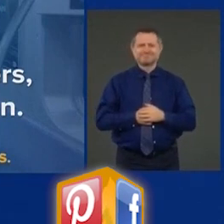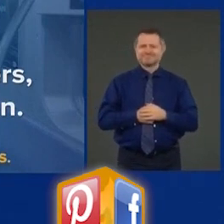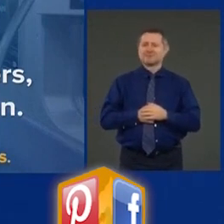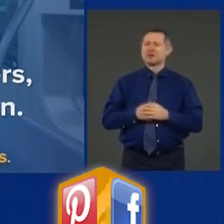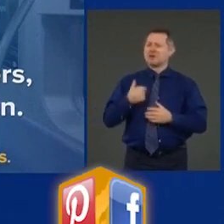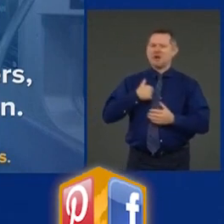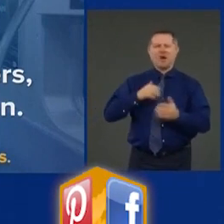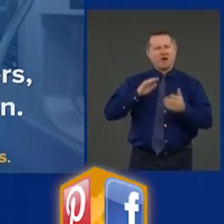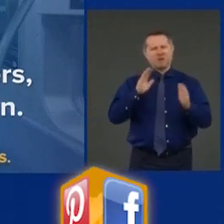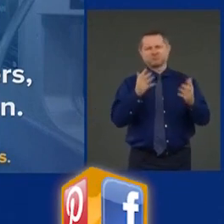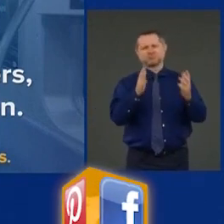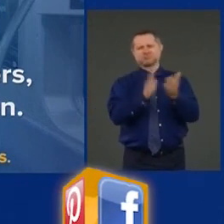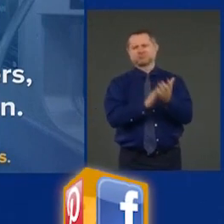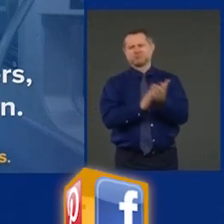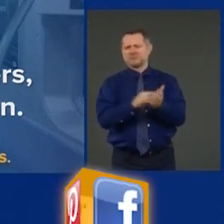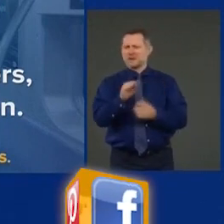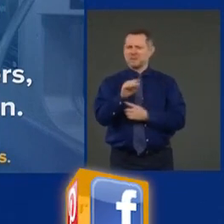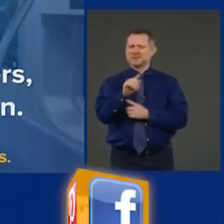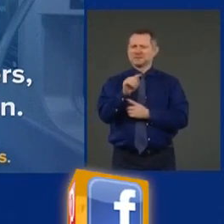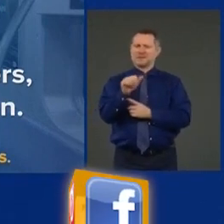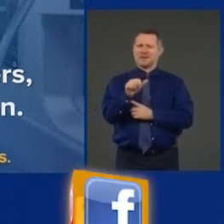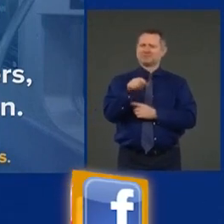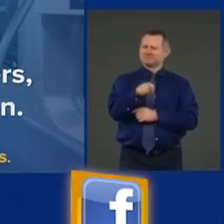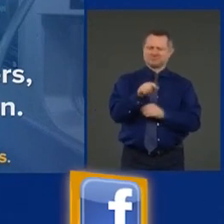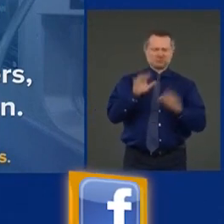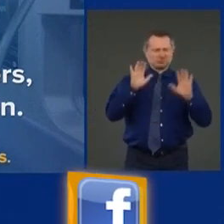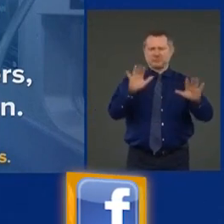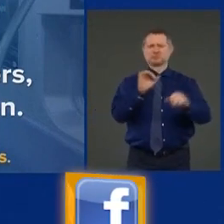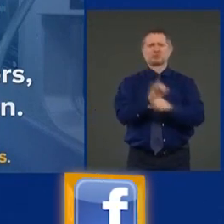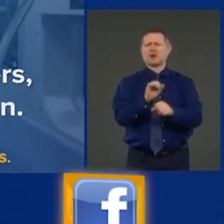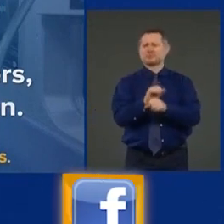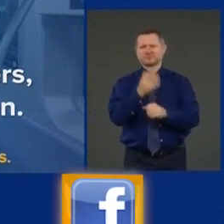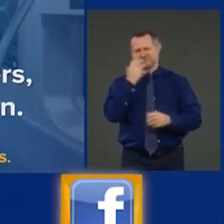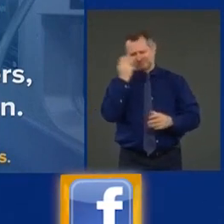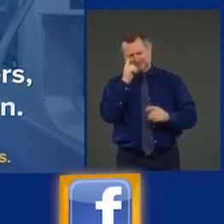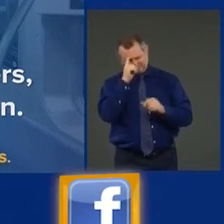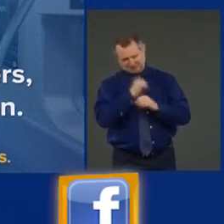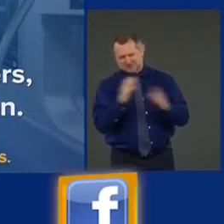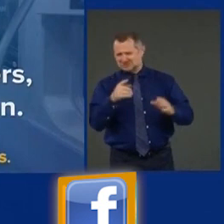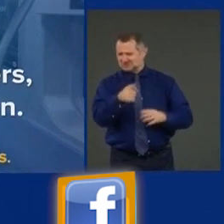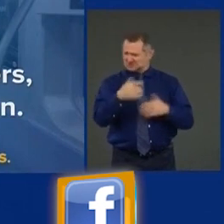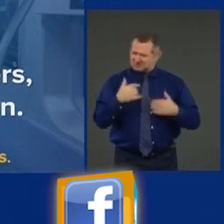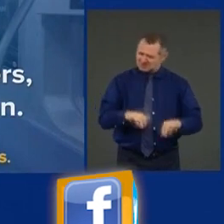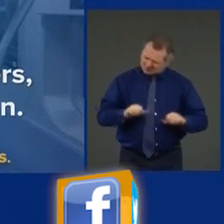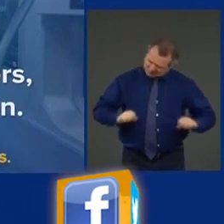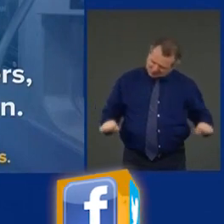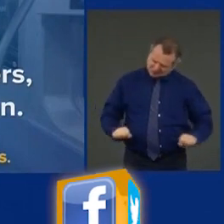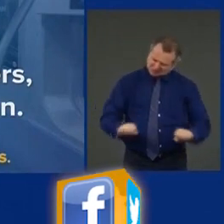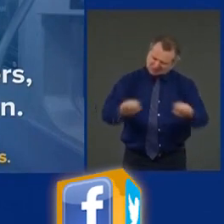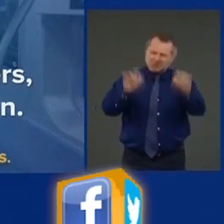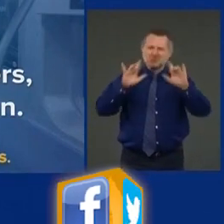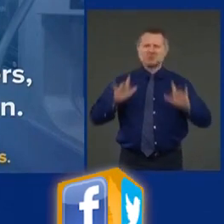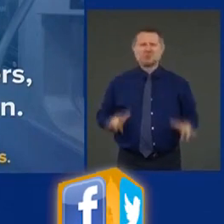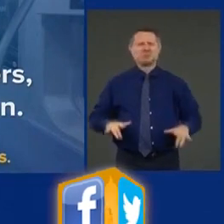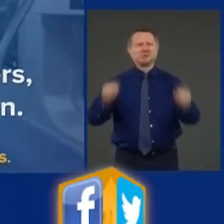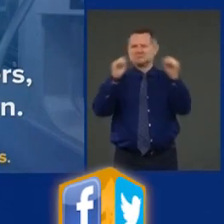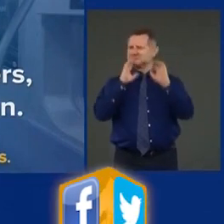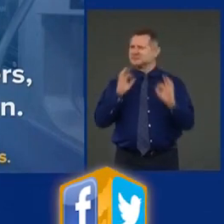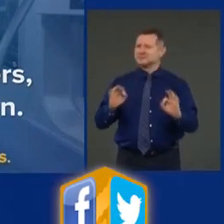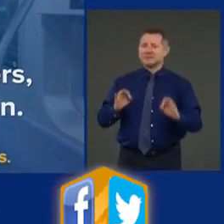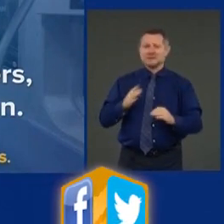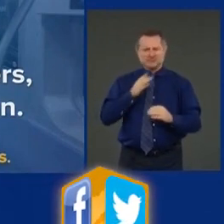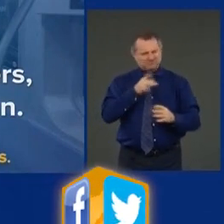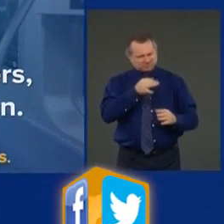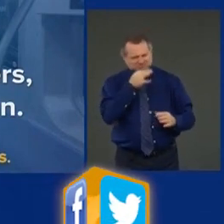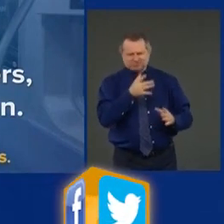the MTA for doing it. To disinfect the subway was not a simple task. You have to figure out how, what equipment,